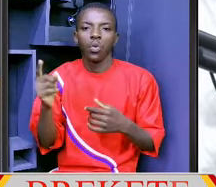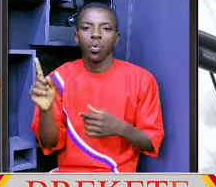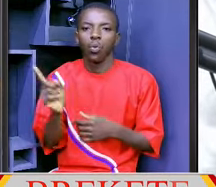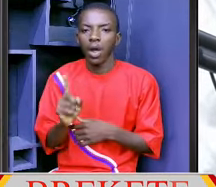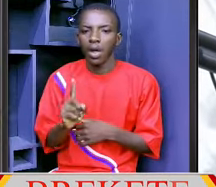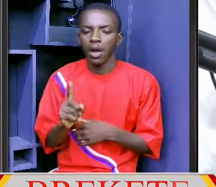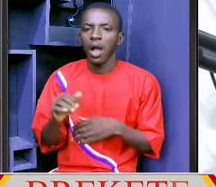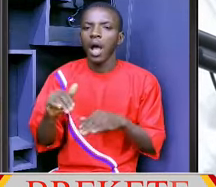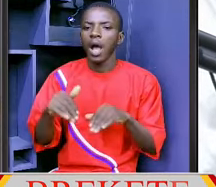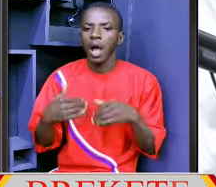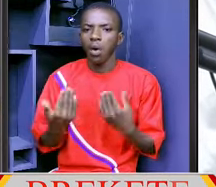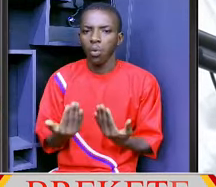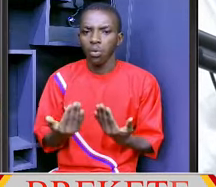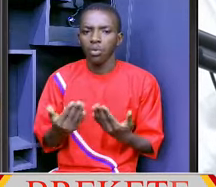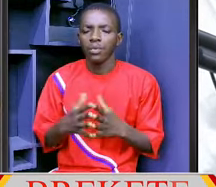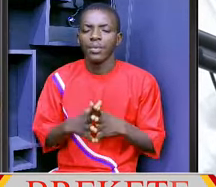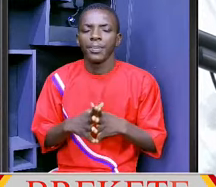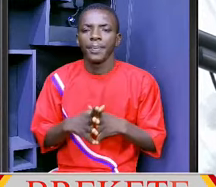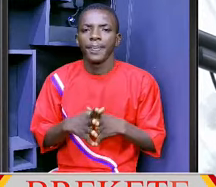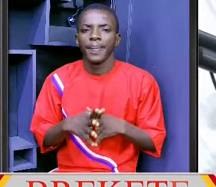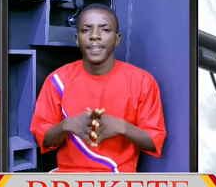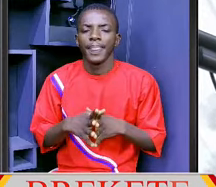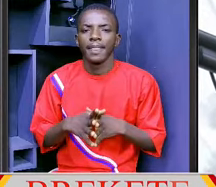Where? How?